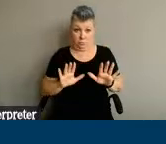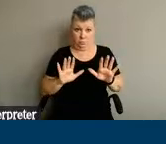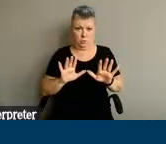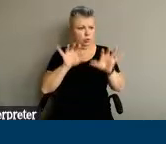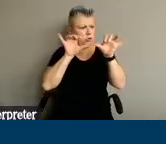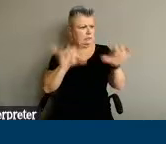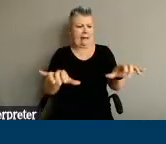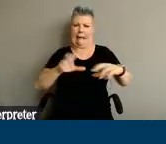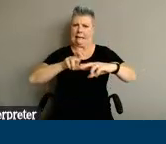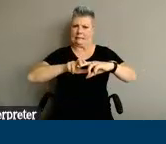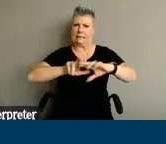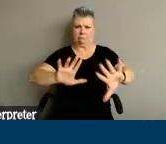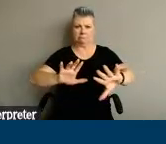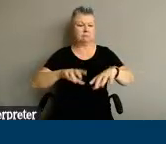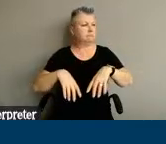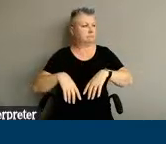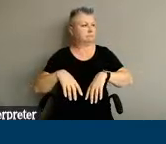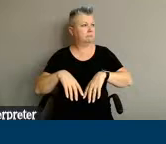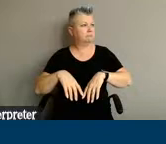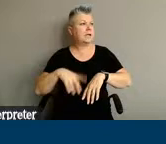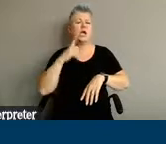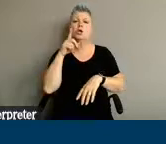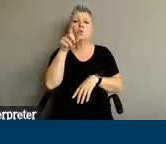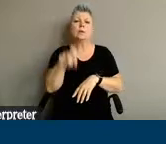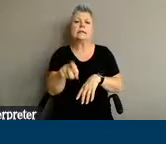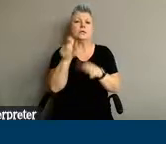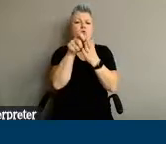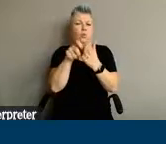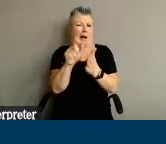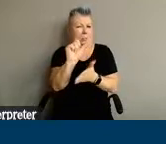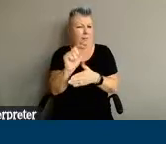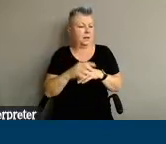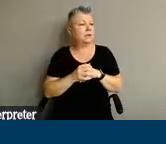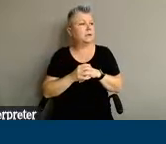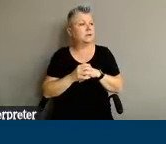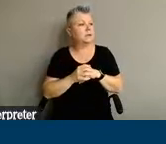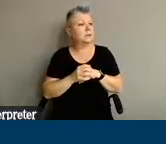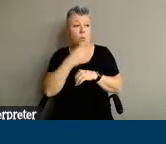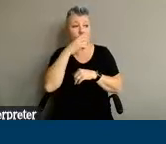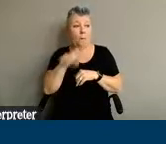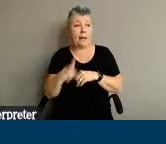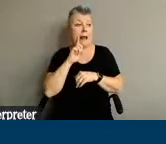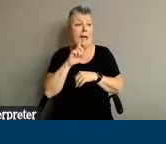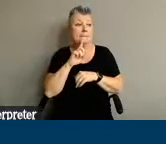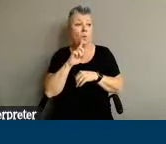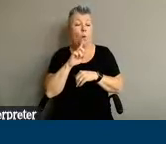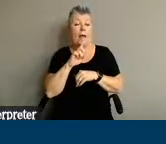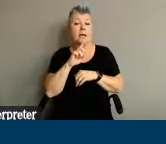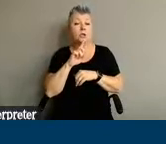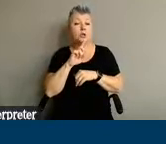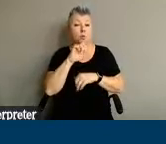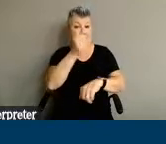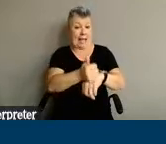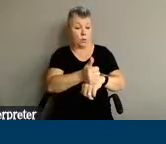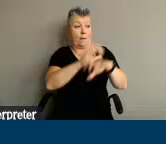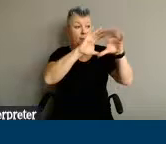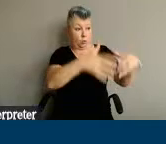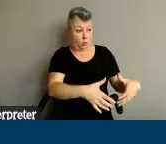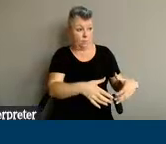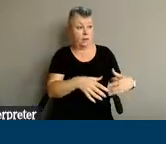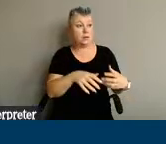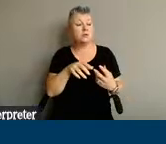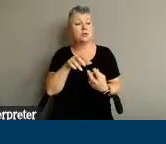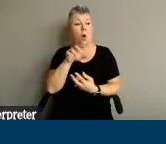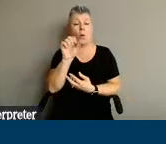stay seated at the table first because you're gonna need to do a little bit of writing. So if you don't mind, I was gonna put you guys in groups. So Director Sartorius